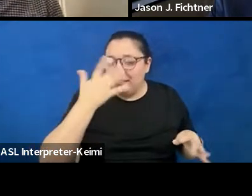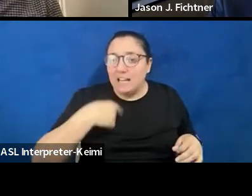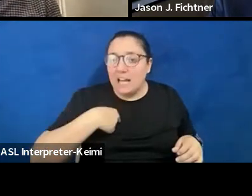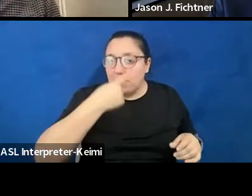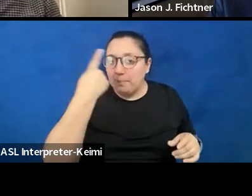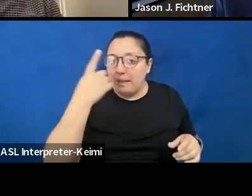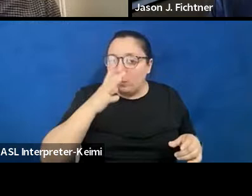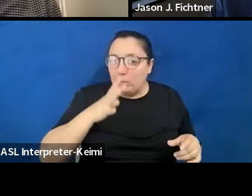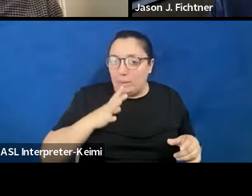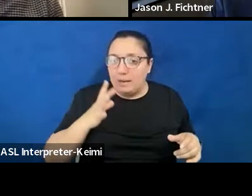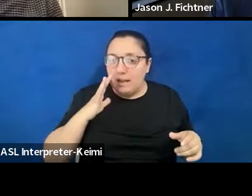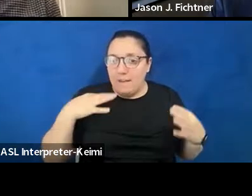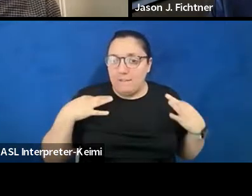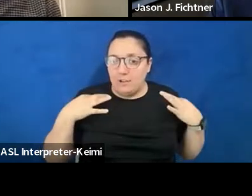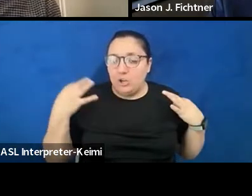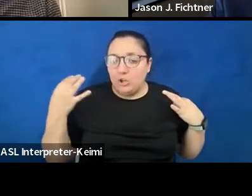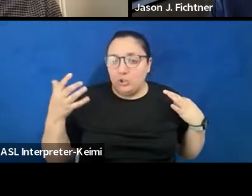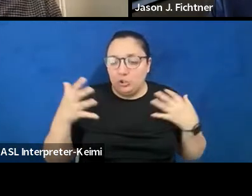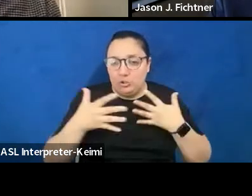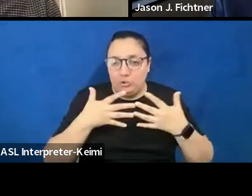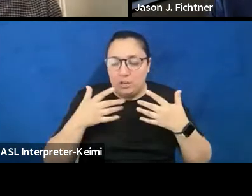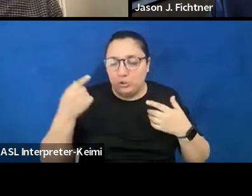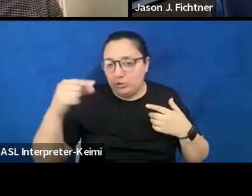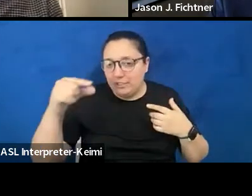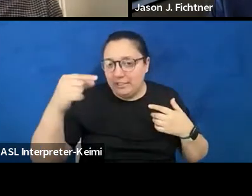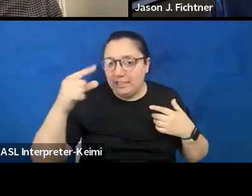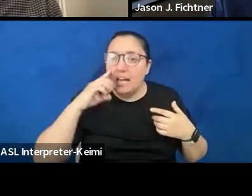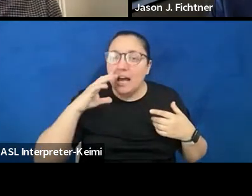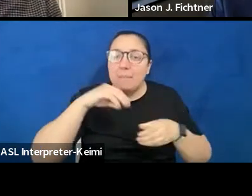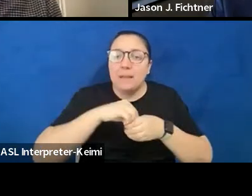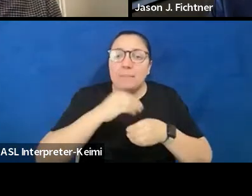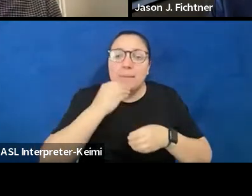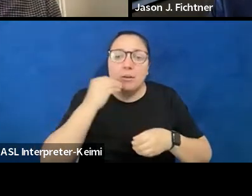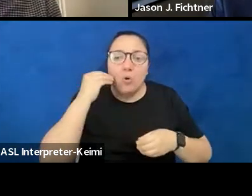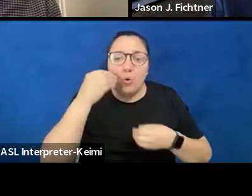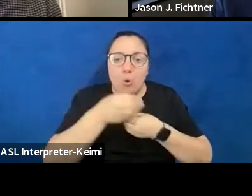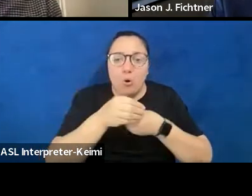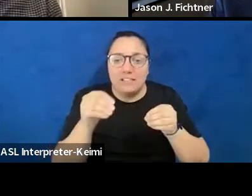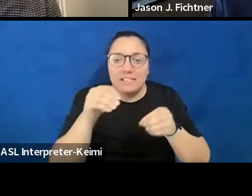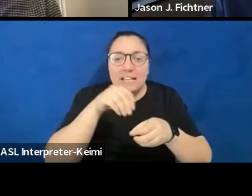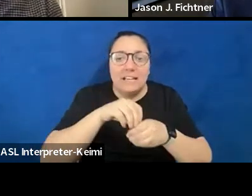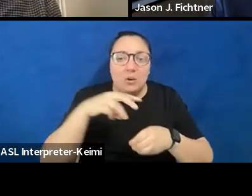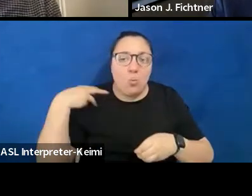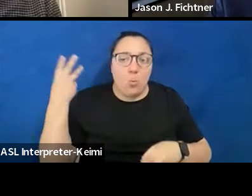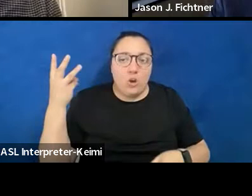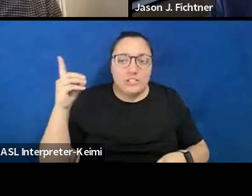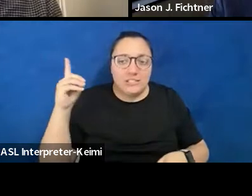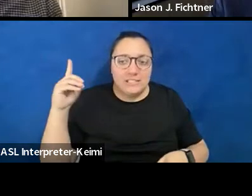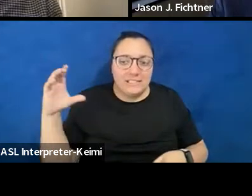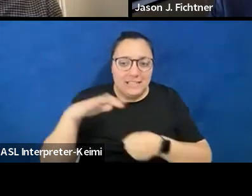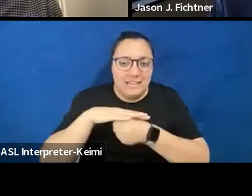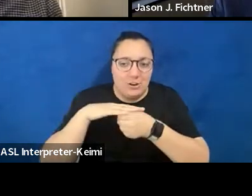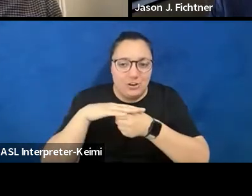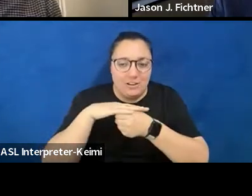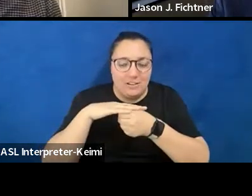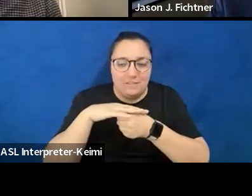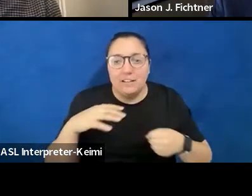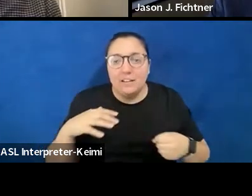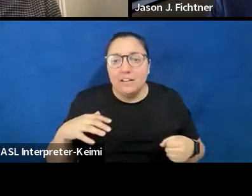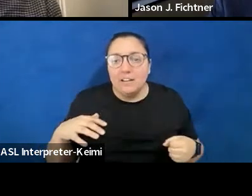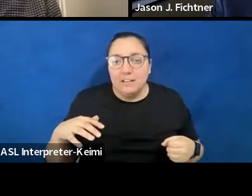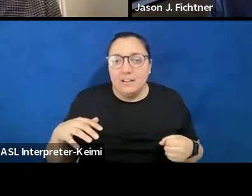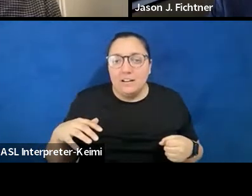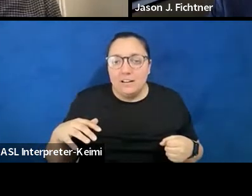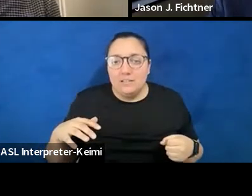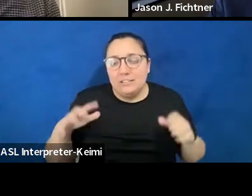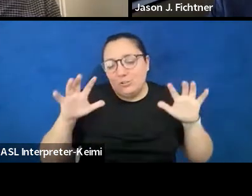I'm wearing a green sweater. I'm in my home office and also in Washington, D.C. area, Tacoma Park, on a